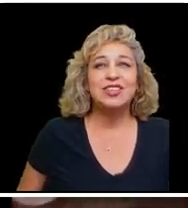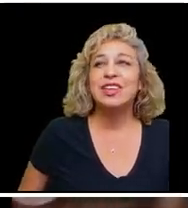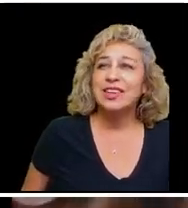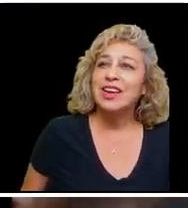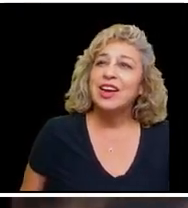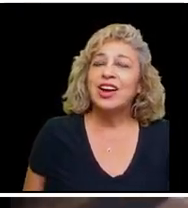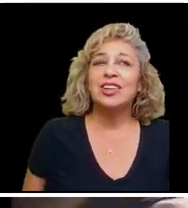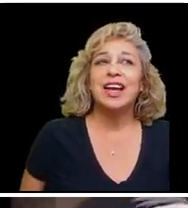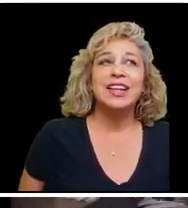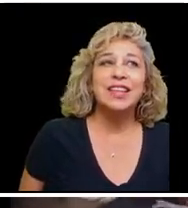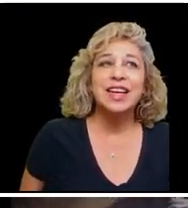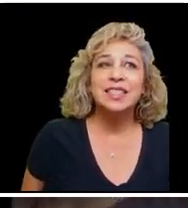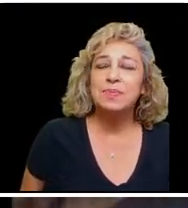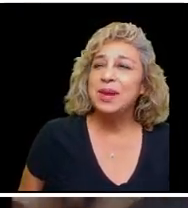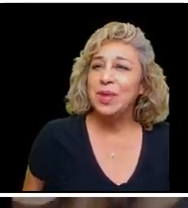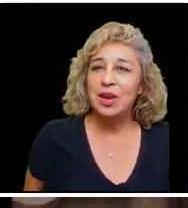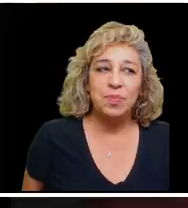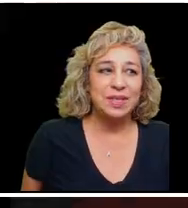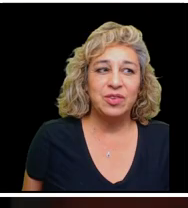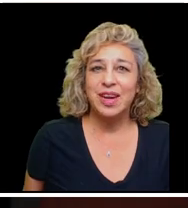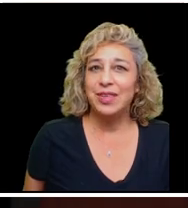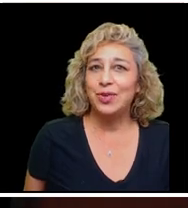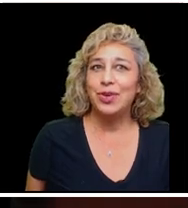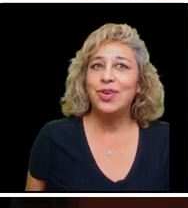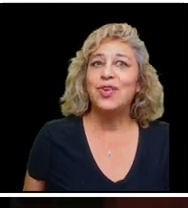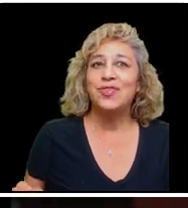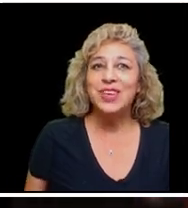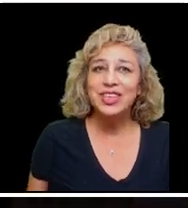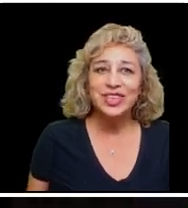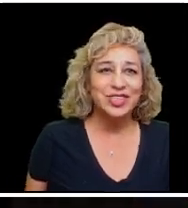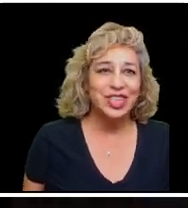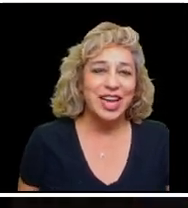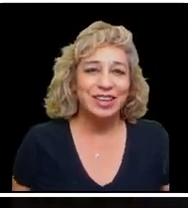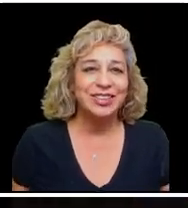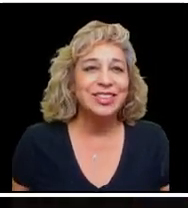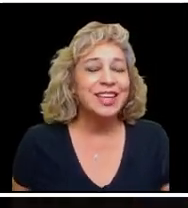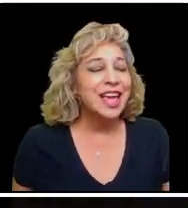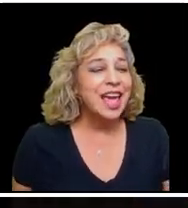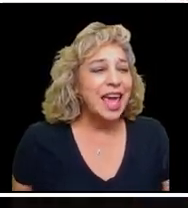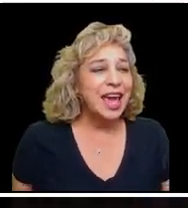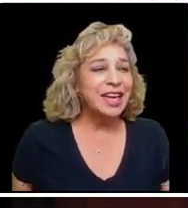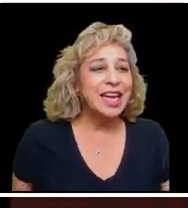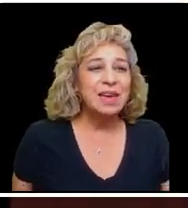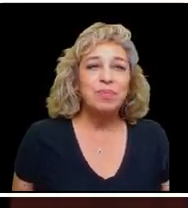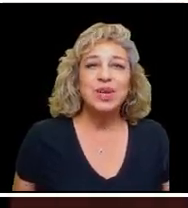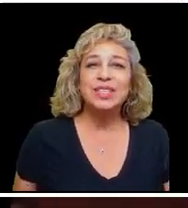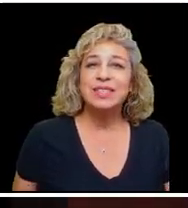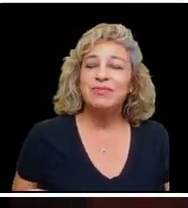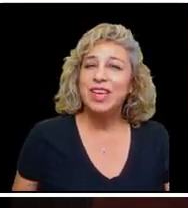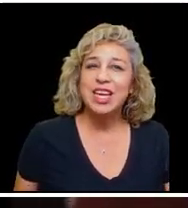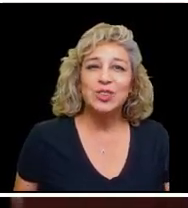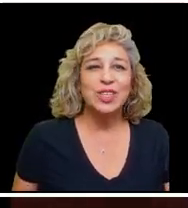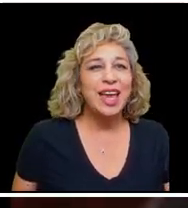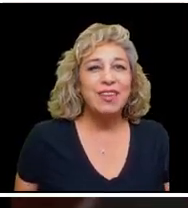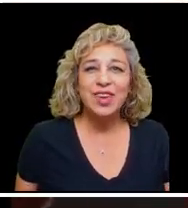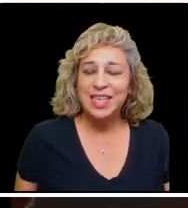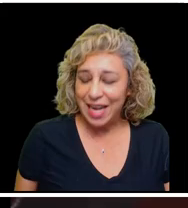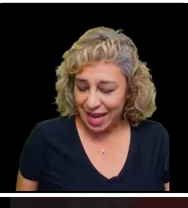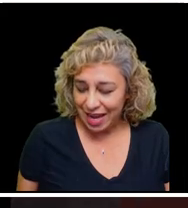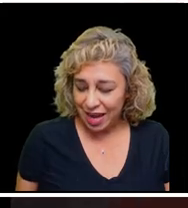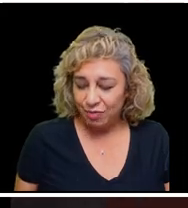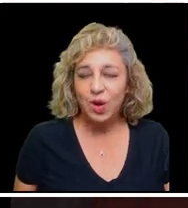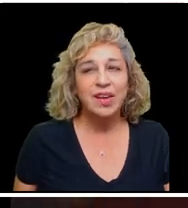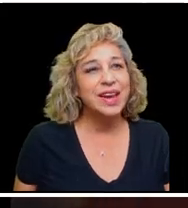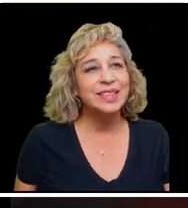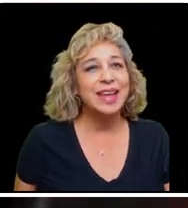channel called unrest Monroy lopez obrador official channel and he puts videos every